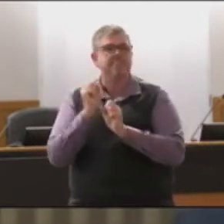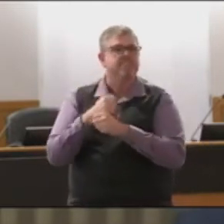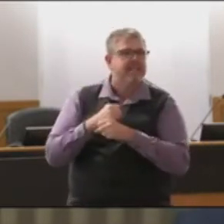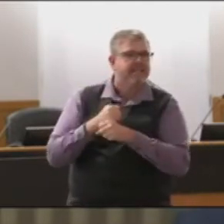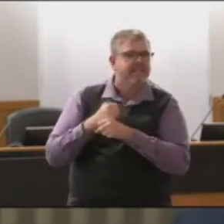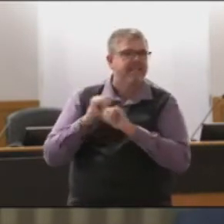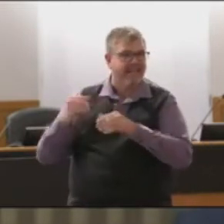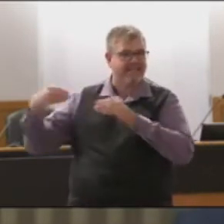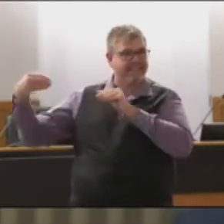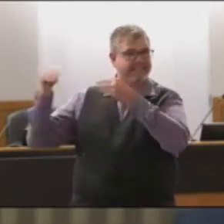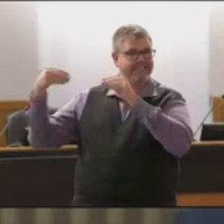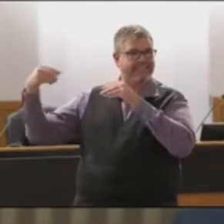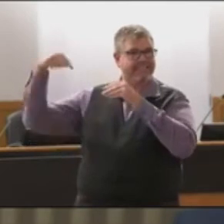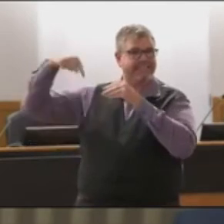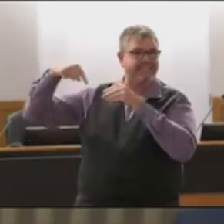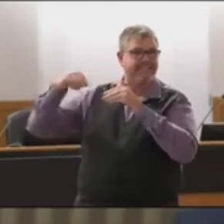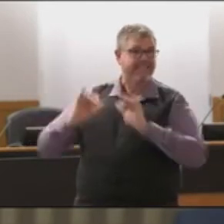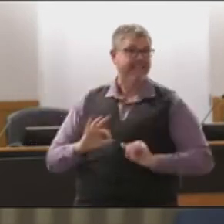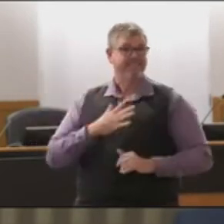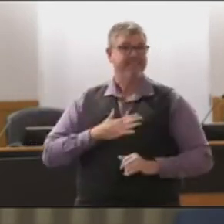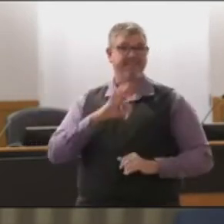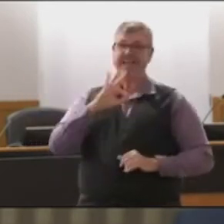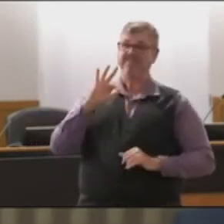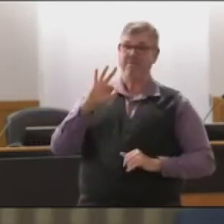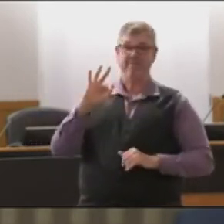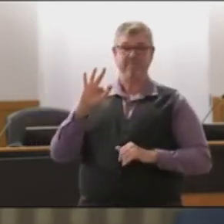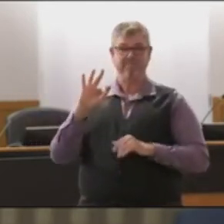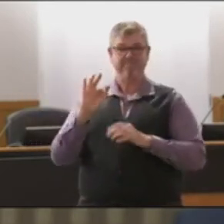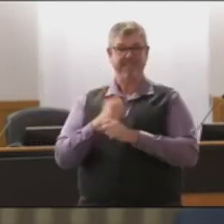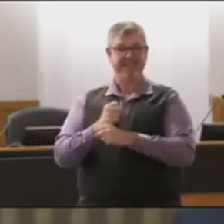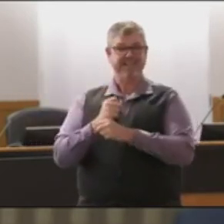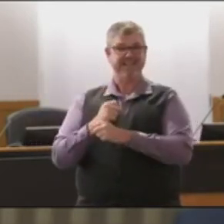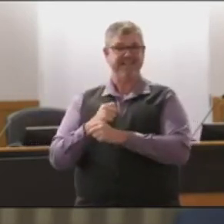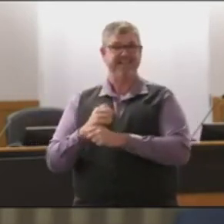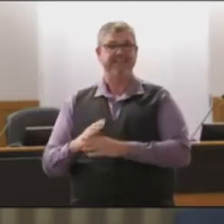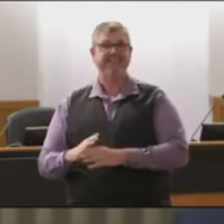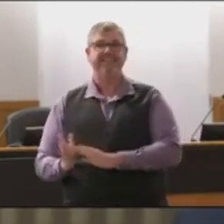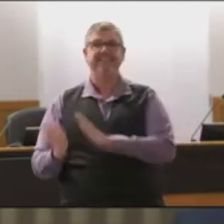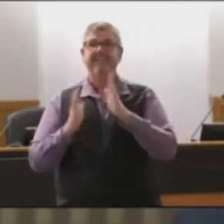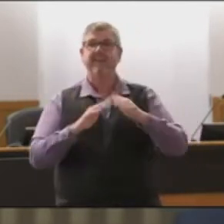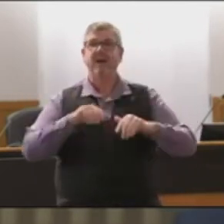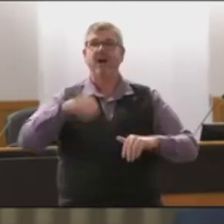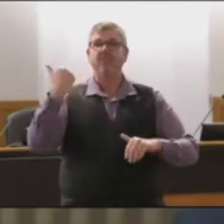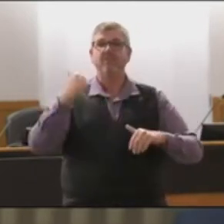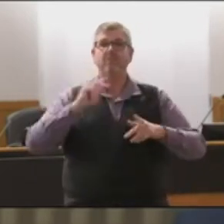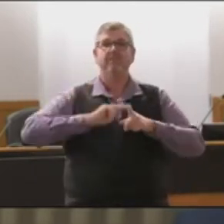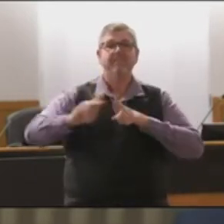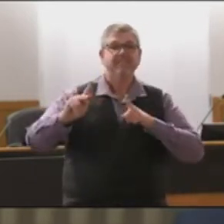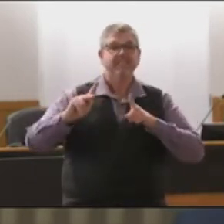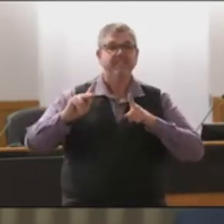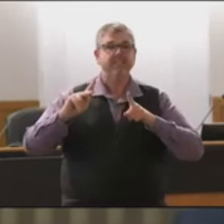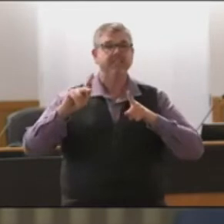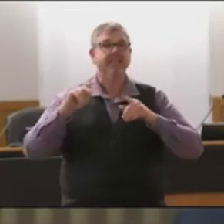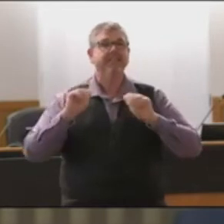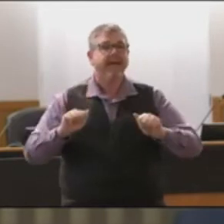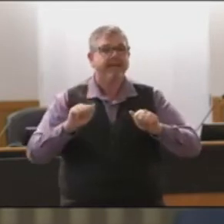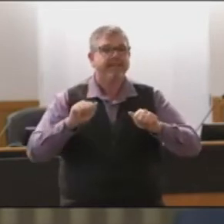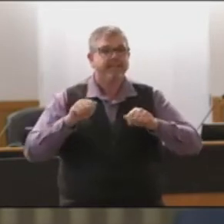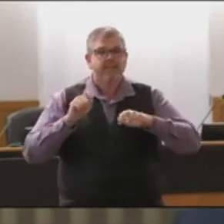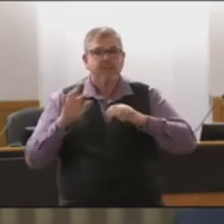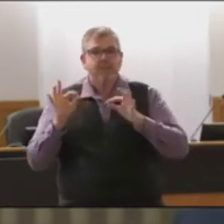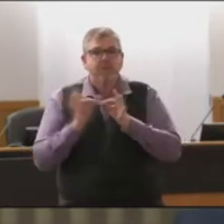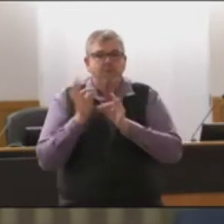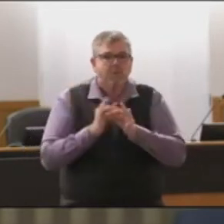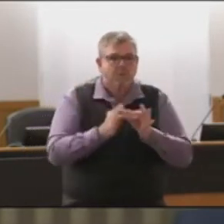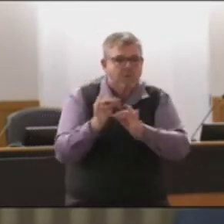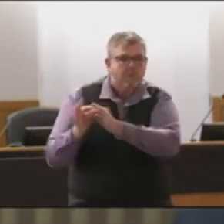9-year-old. This one was made by a professional quilter. Additionally, you can use other types of face coverings, bandanas, other types